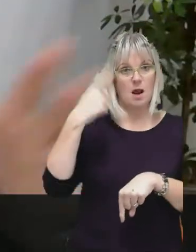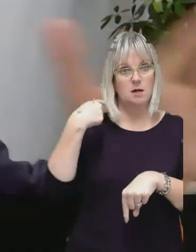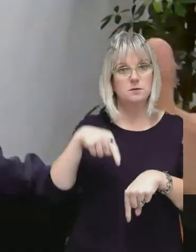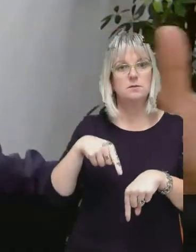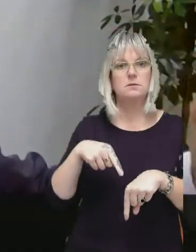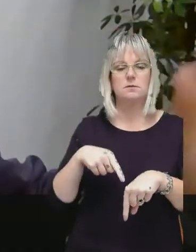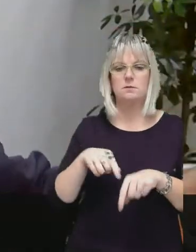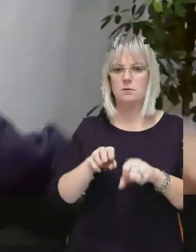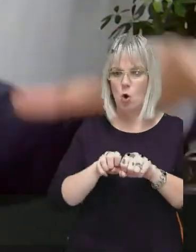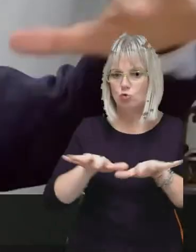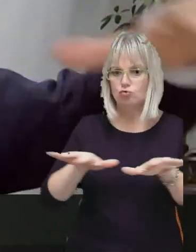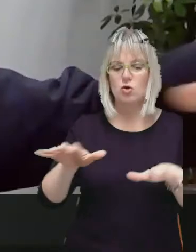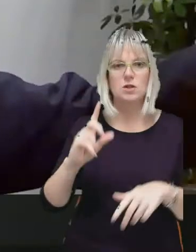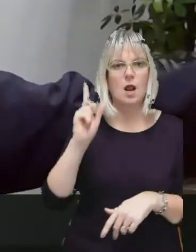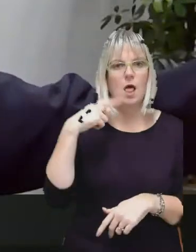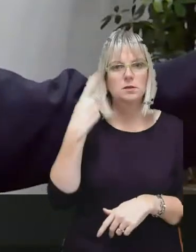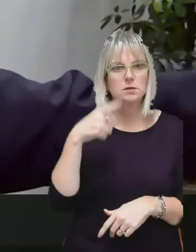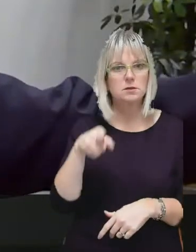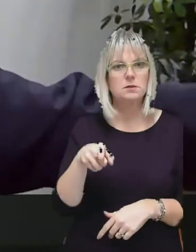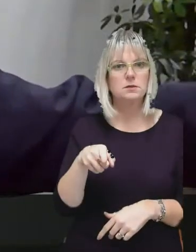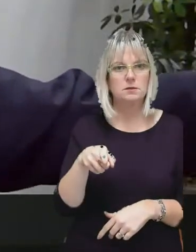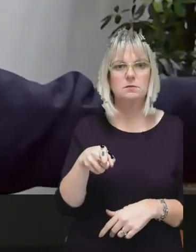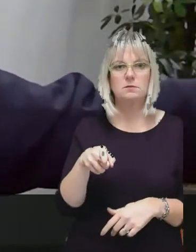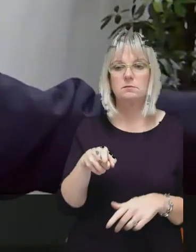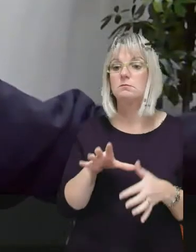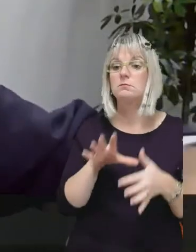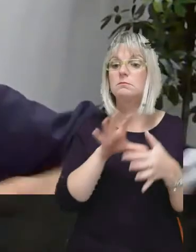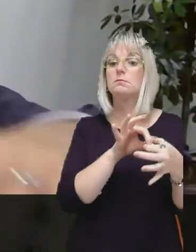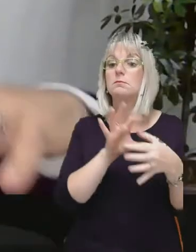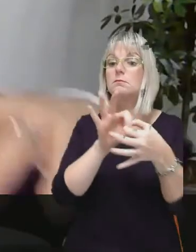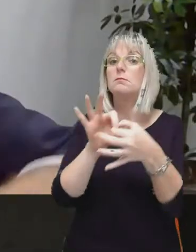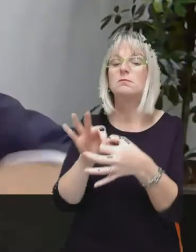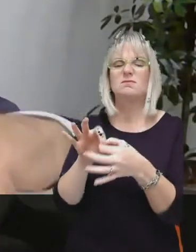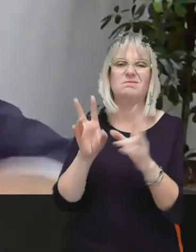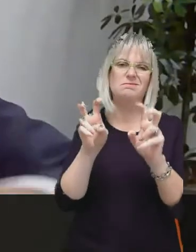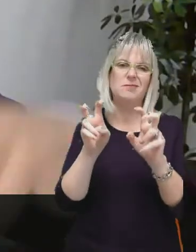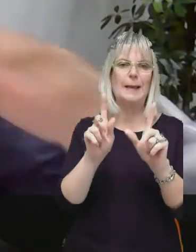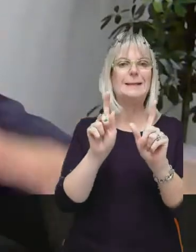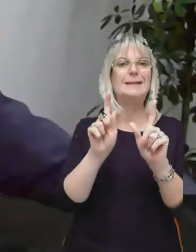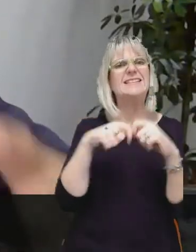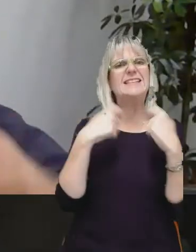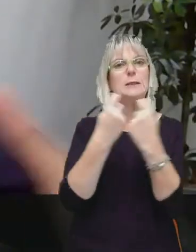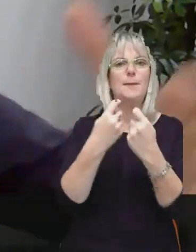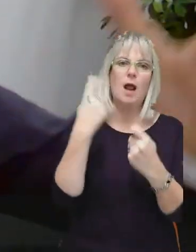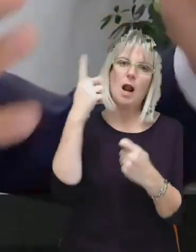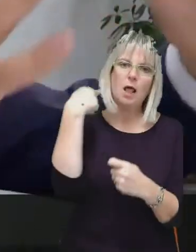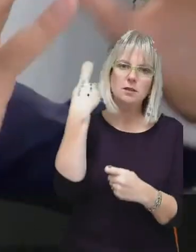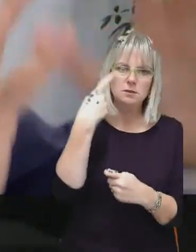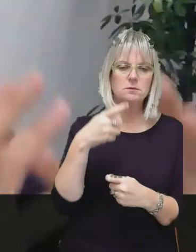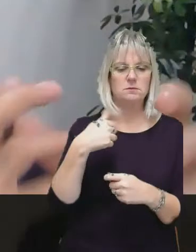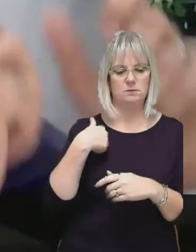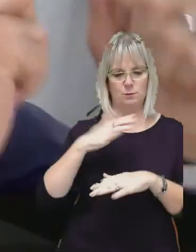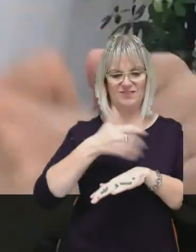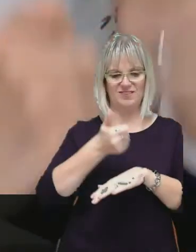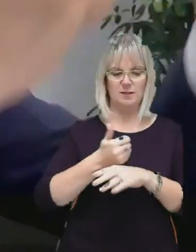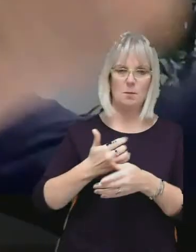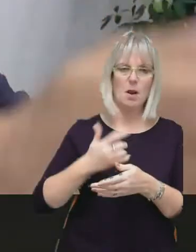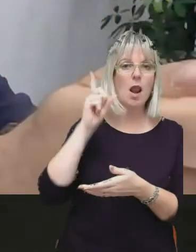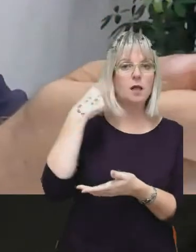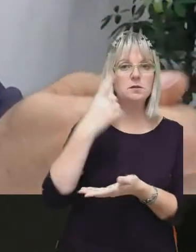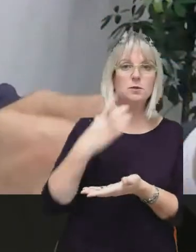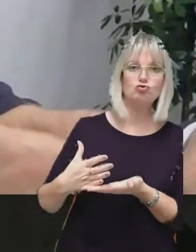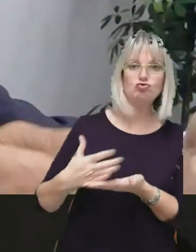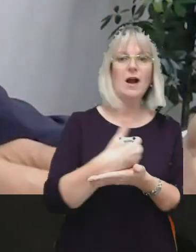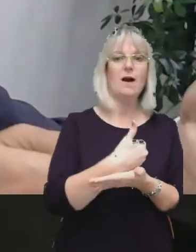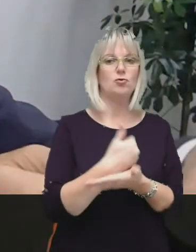our silos, with other parts of what I call Team London. And so I've set up a London Recovery Board that I chair with the chair of London